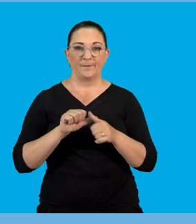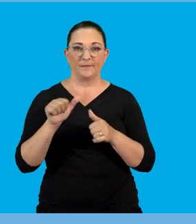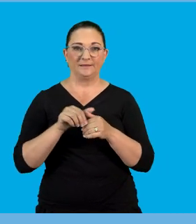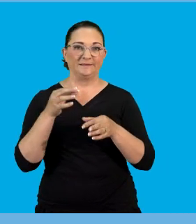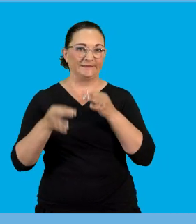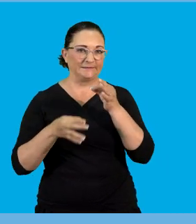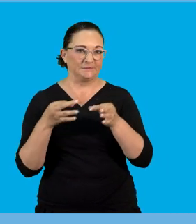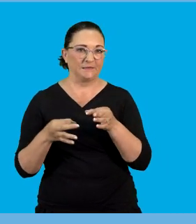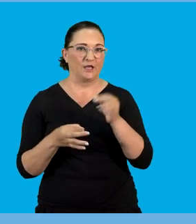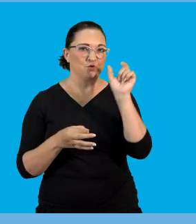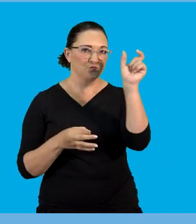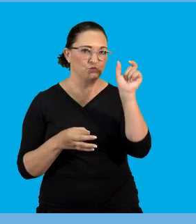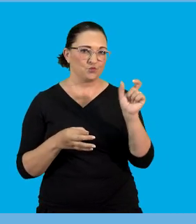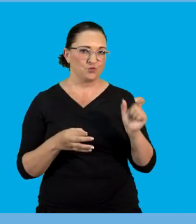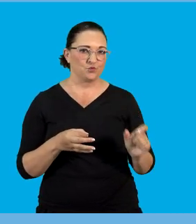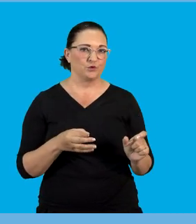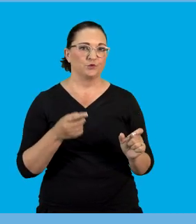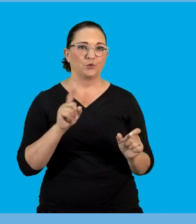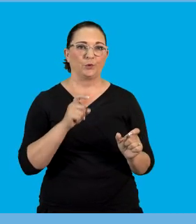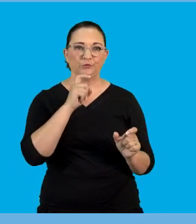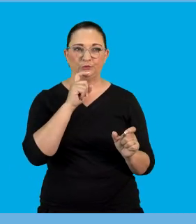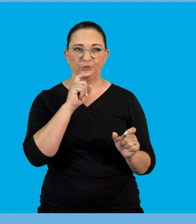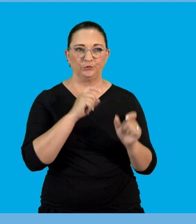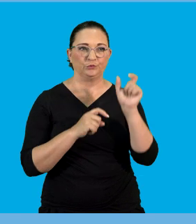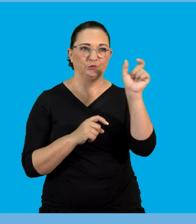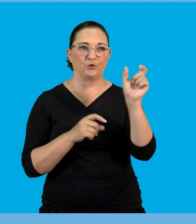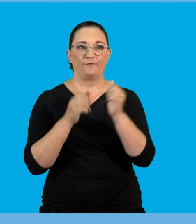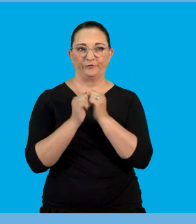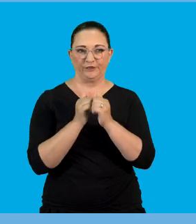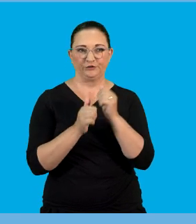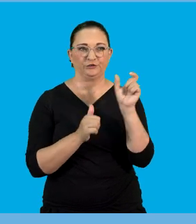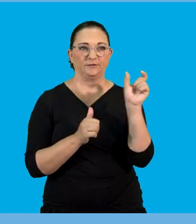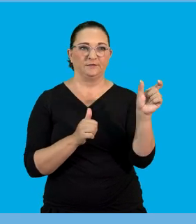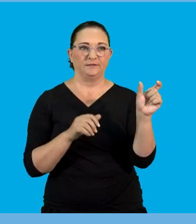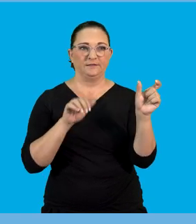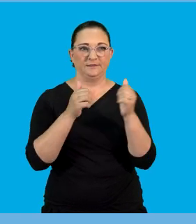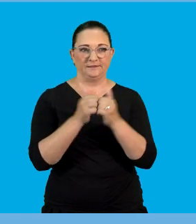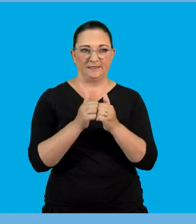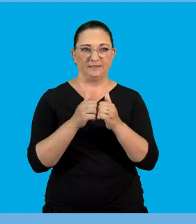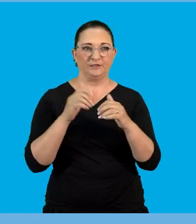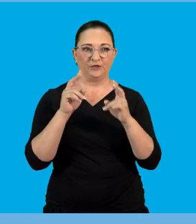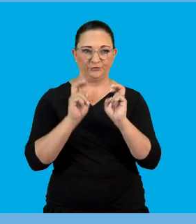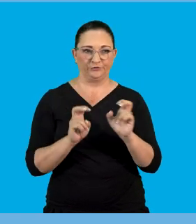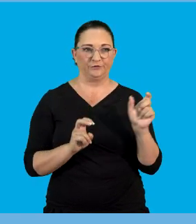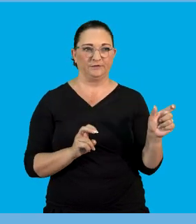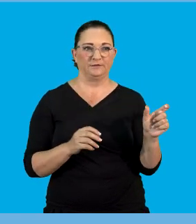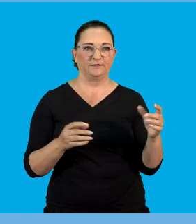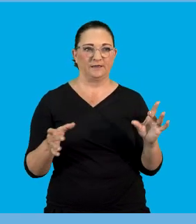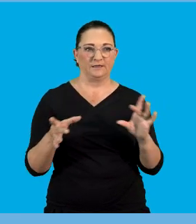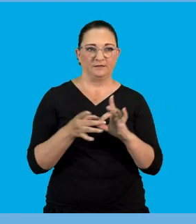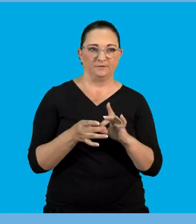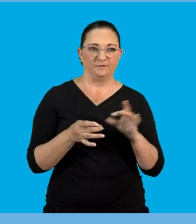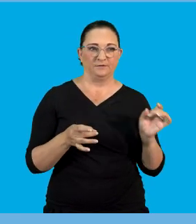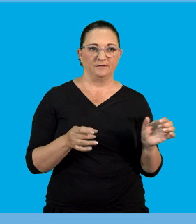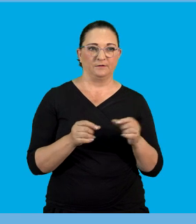explain terms or certain ideas throughout this lesson, we used words such as friction, static electricity,